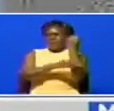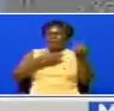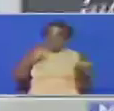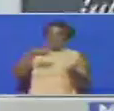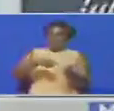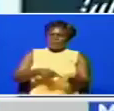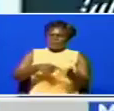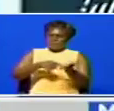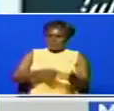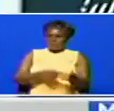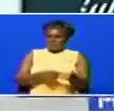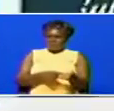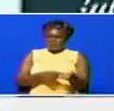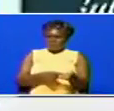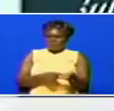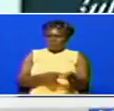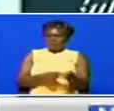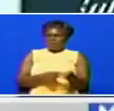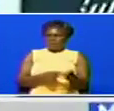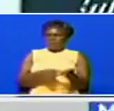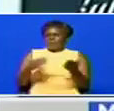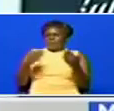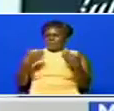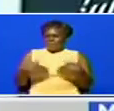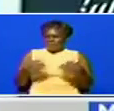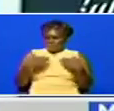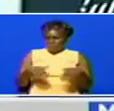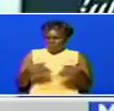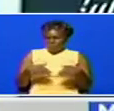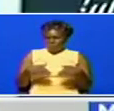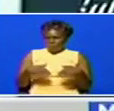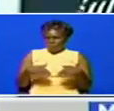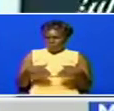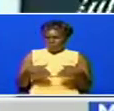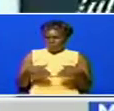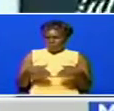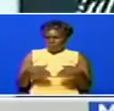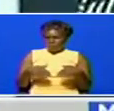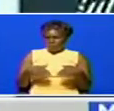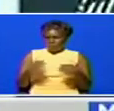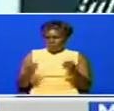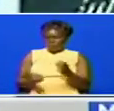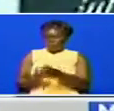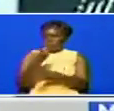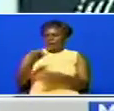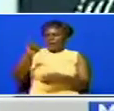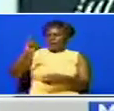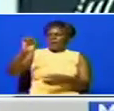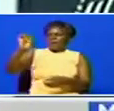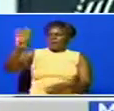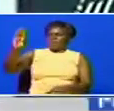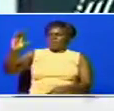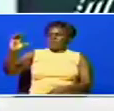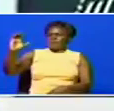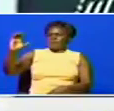emphasize, it is the paper ballots and the accounting process established by the IEBC